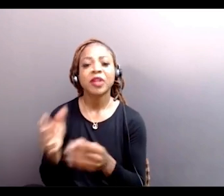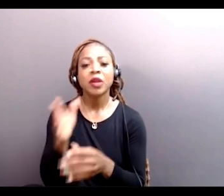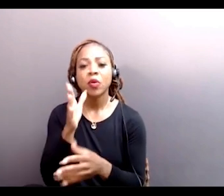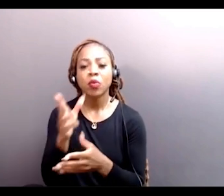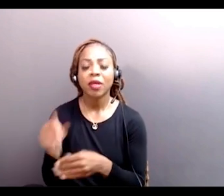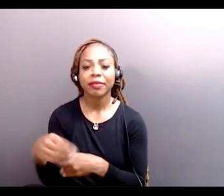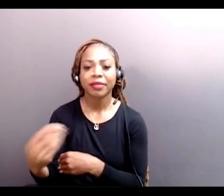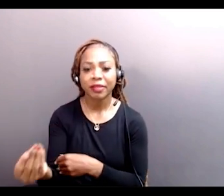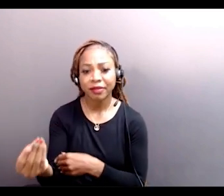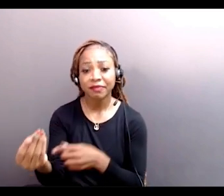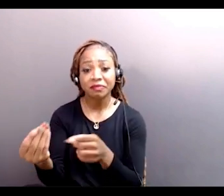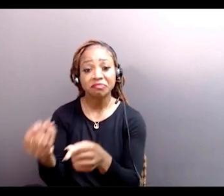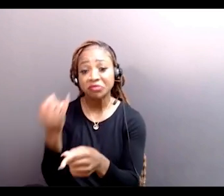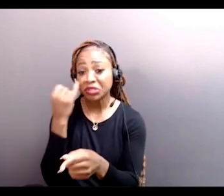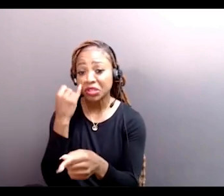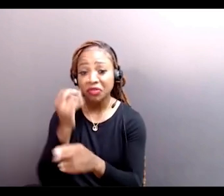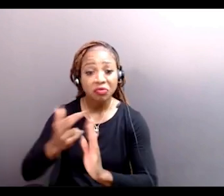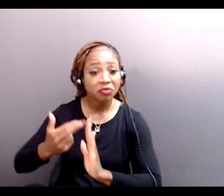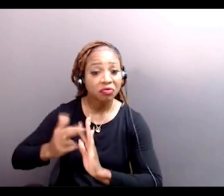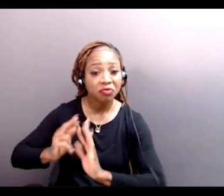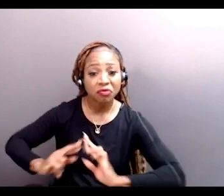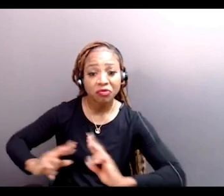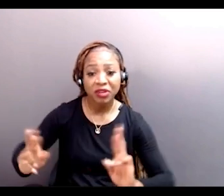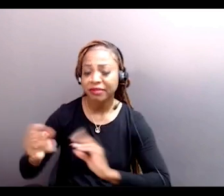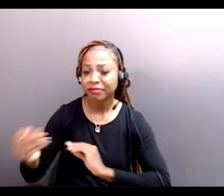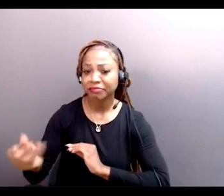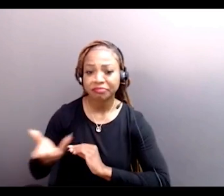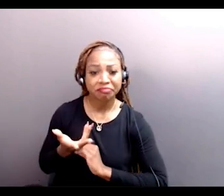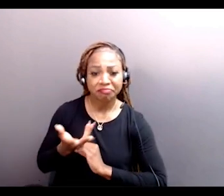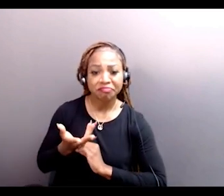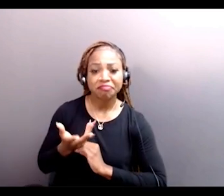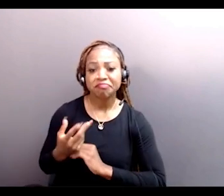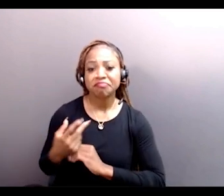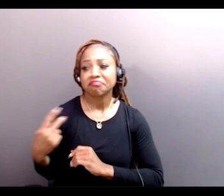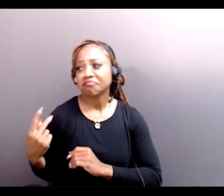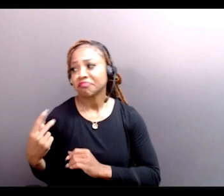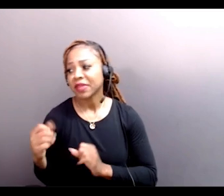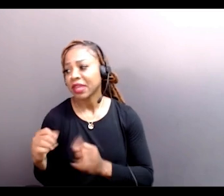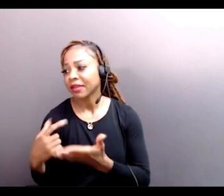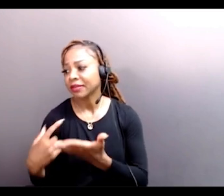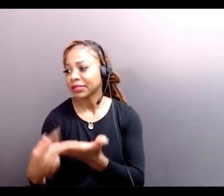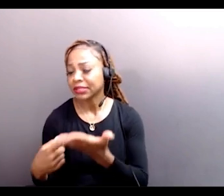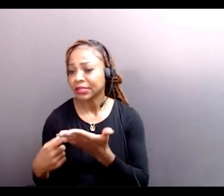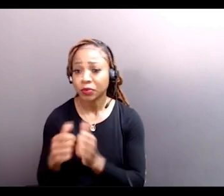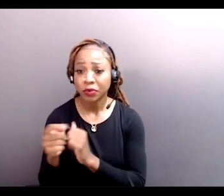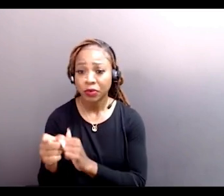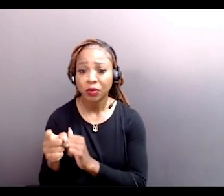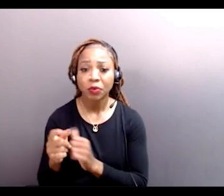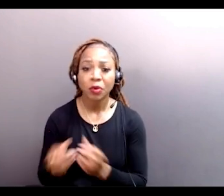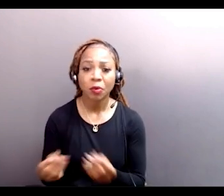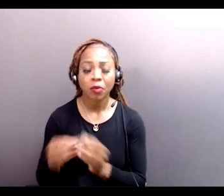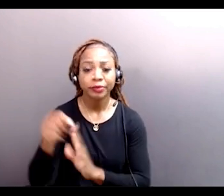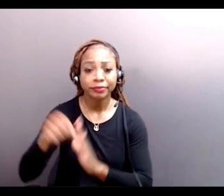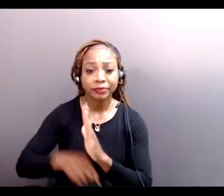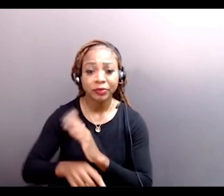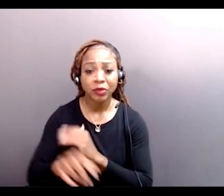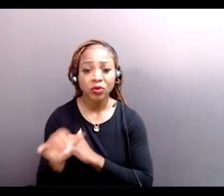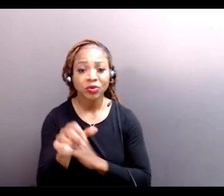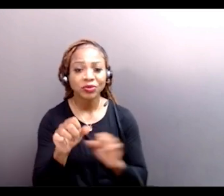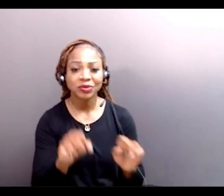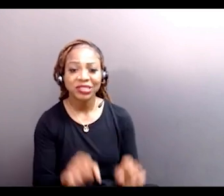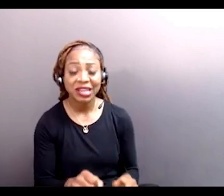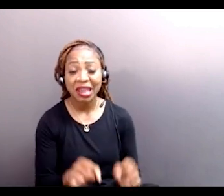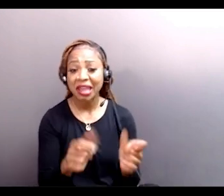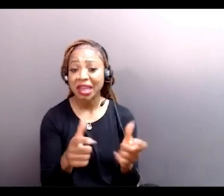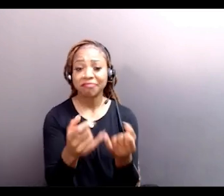for you. And so if that's the case when you're registering, just like send us a note and let us know, and we can discuss that further. And again, you can also just do